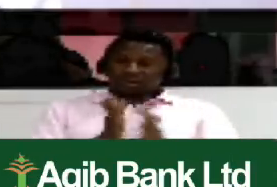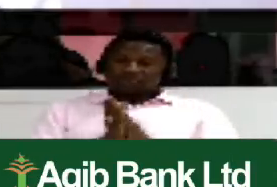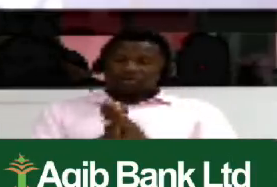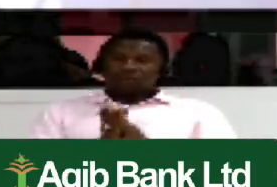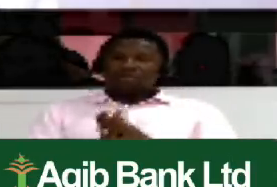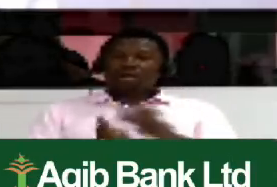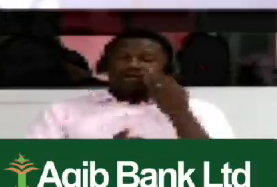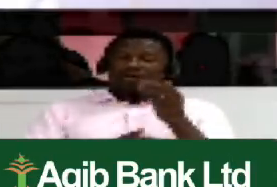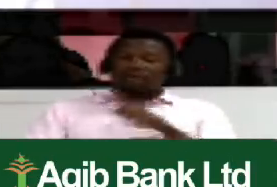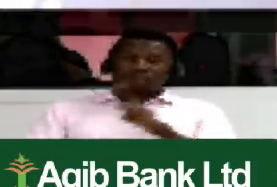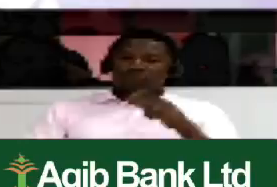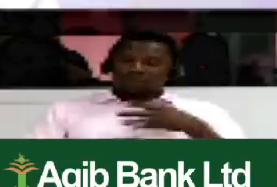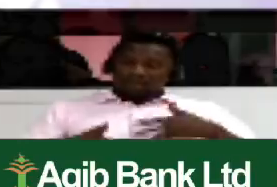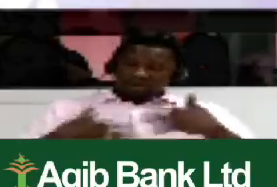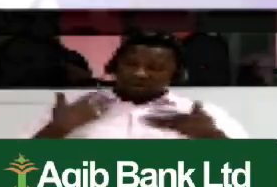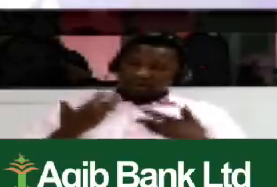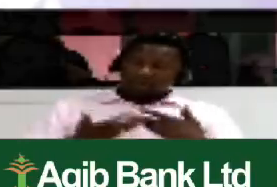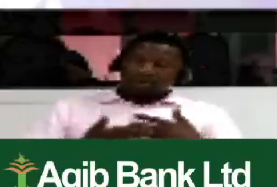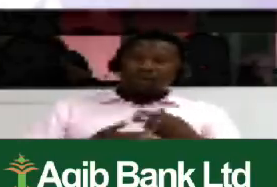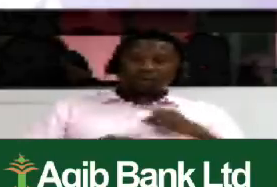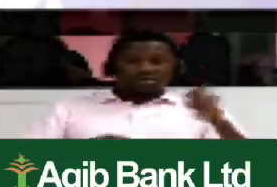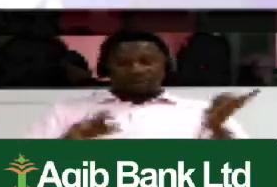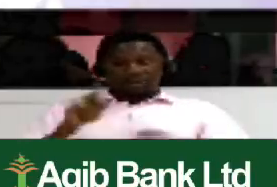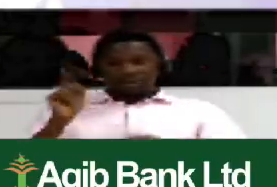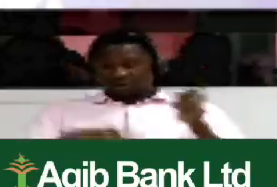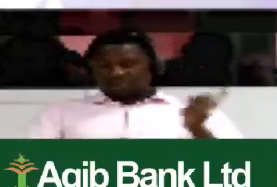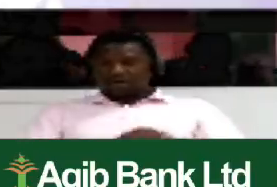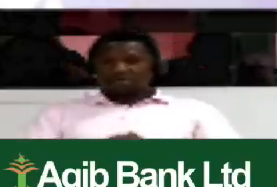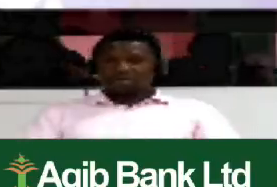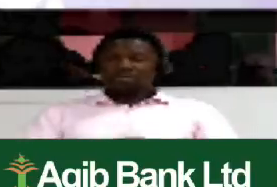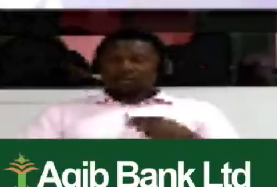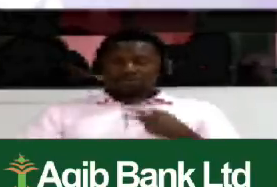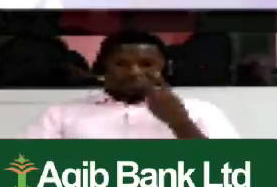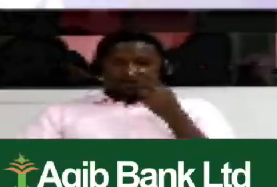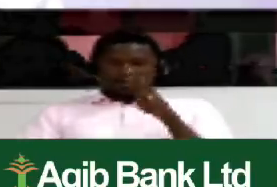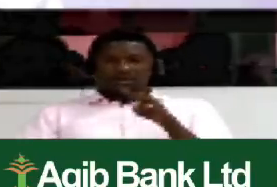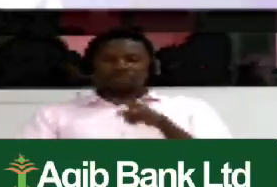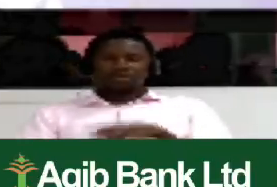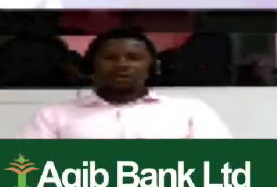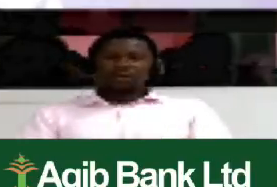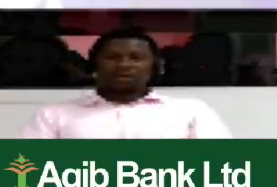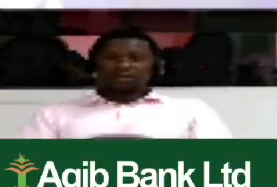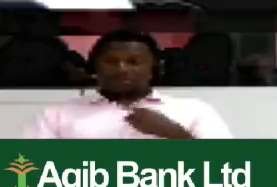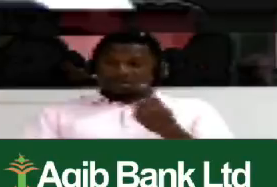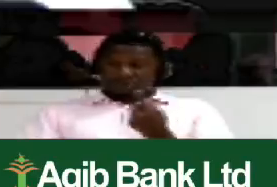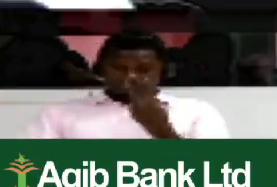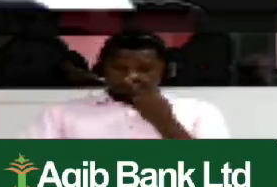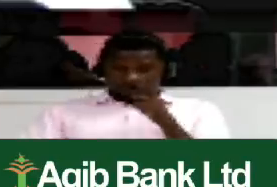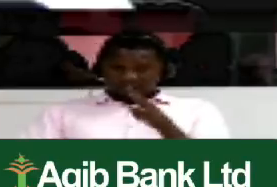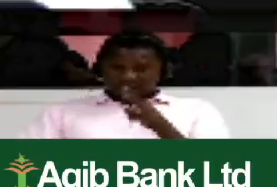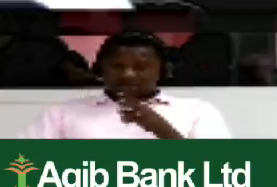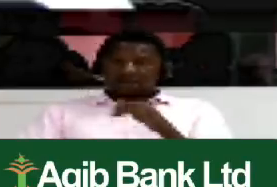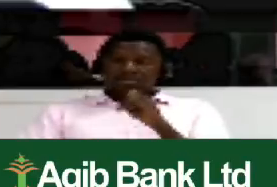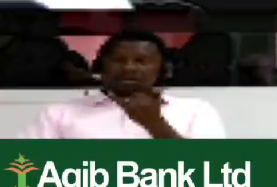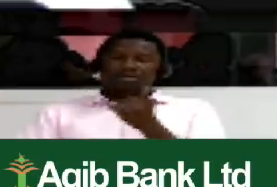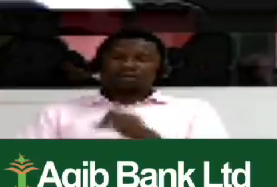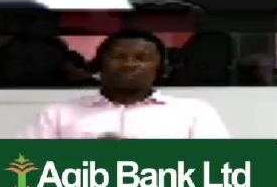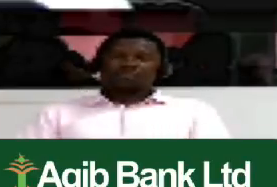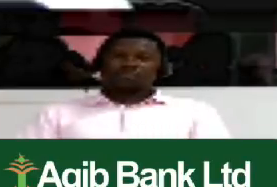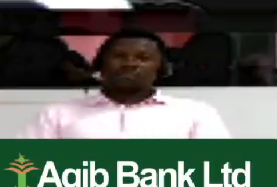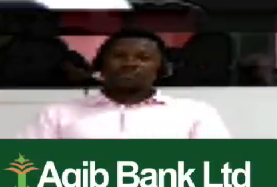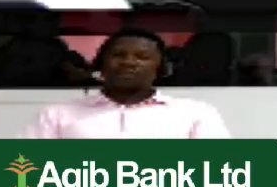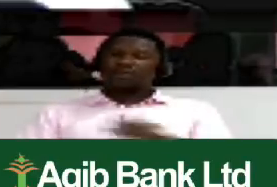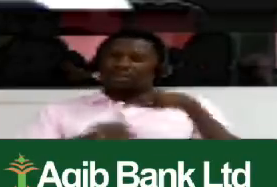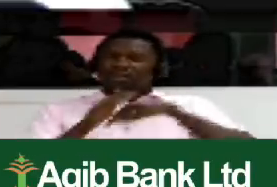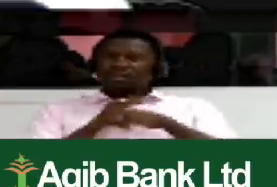they were not satisfied, they will be hitting him. I have seen that. And this is something you witnessed personally? Yeah, exactly. Within Unum